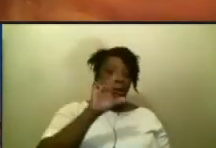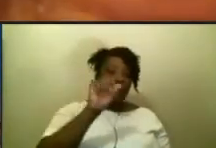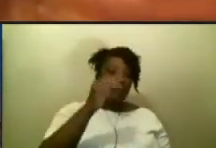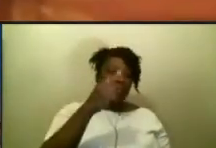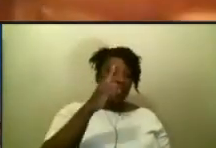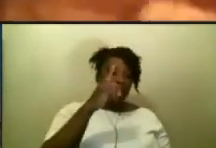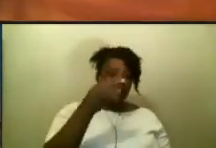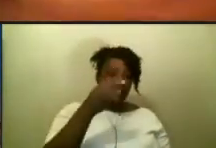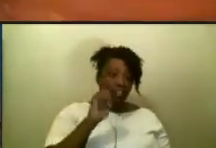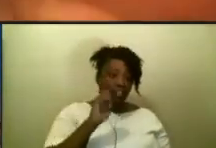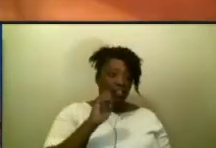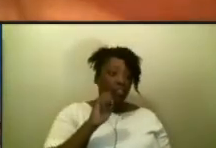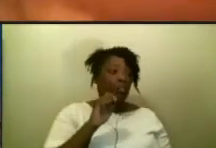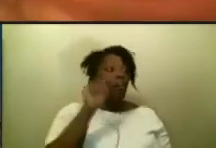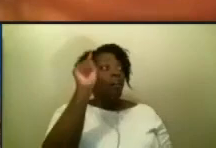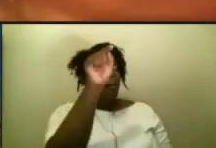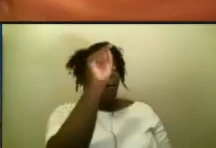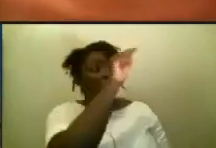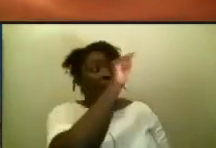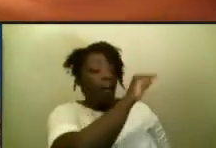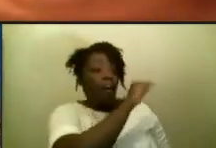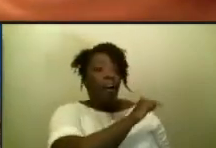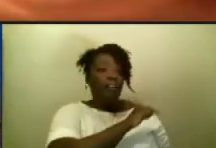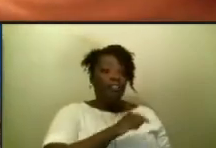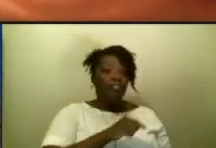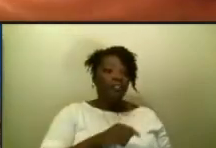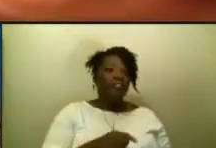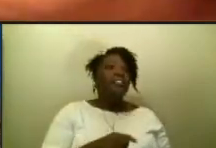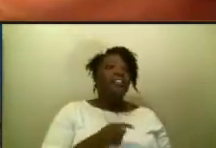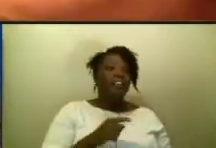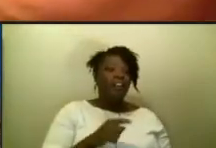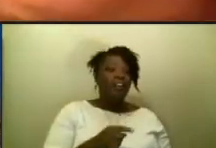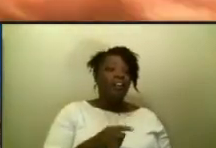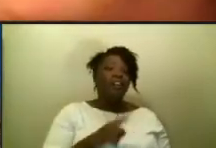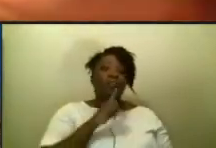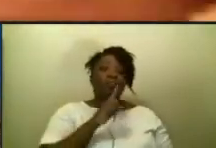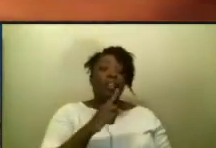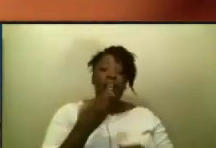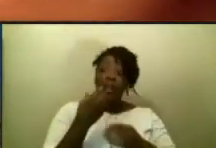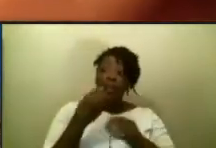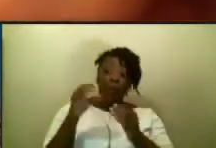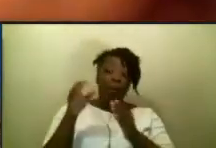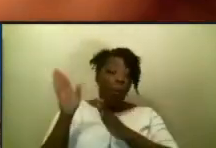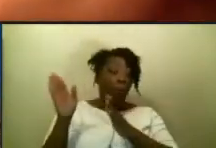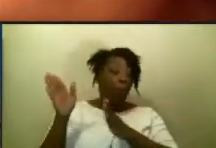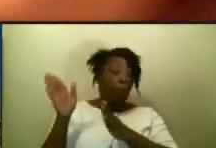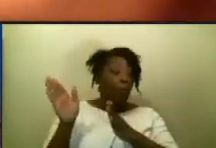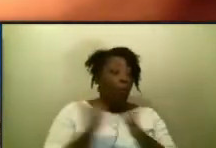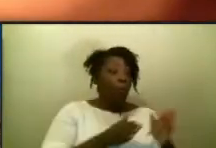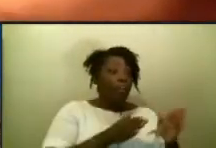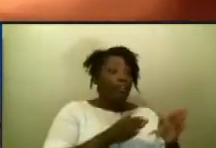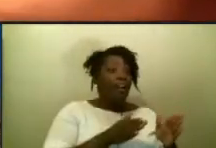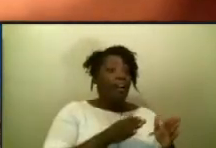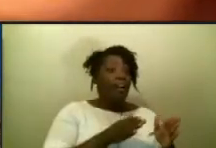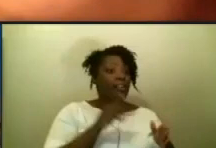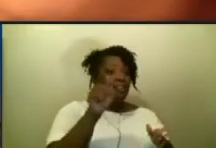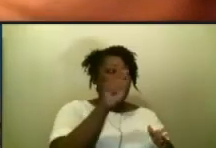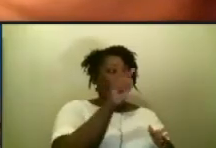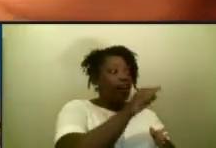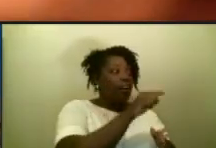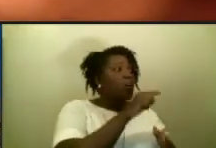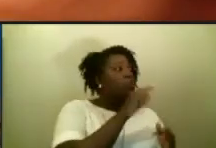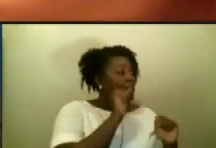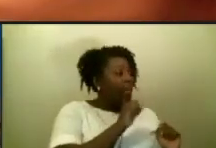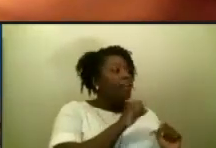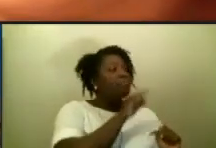local fundraisers organized by immigrant rights leaders and organizers. We want to use this pledge to uplift